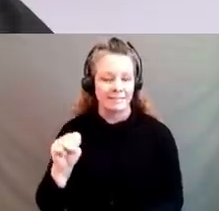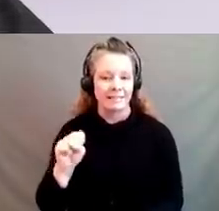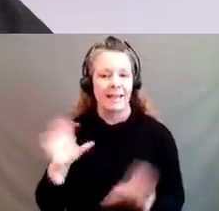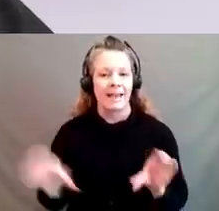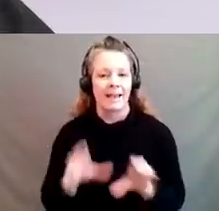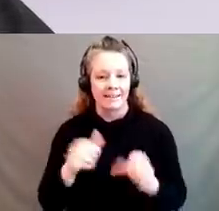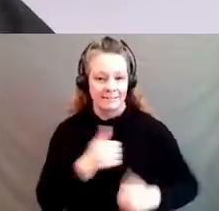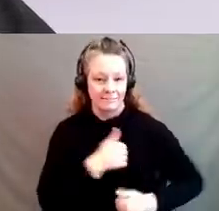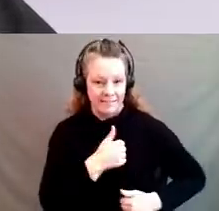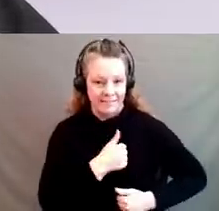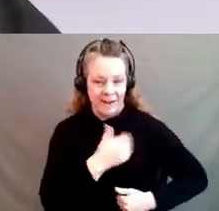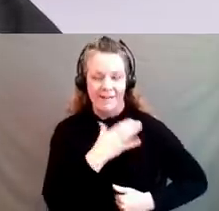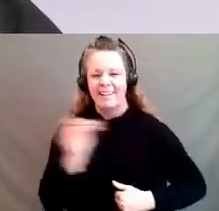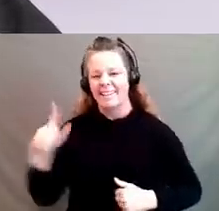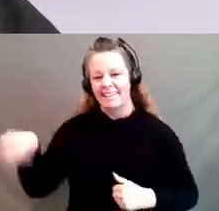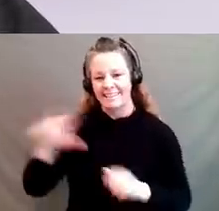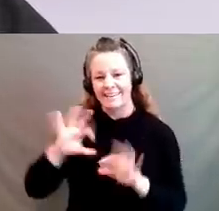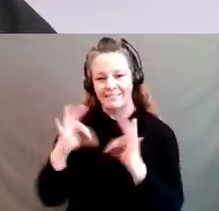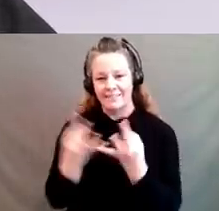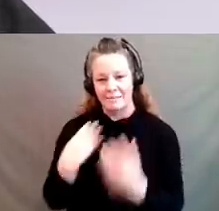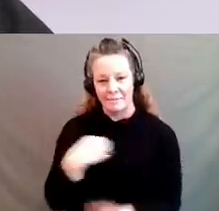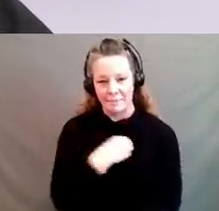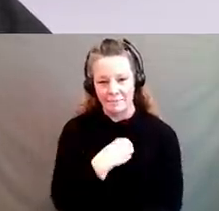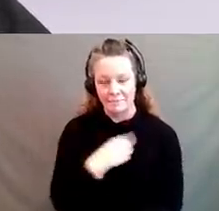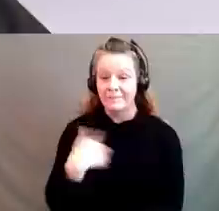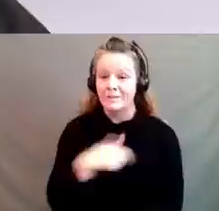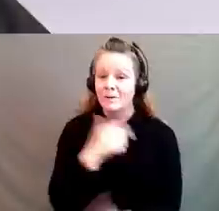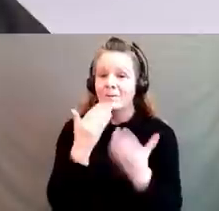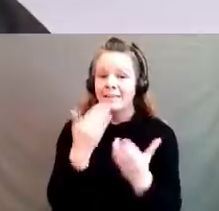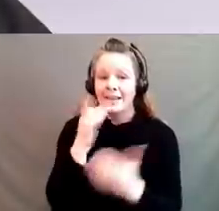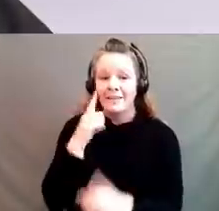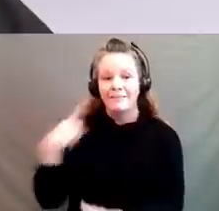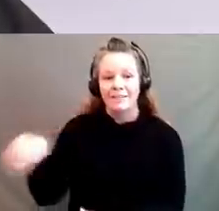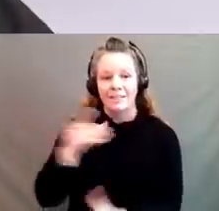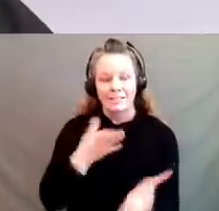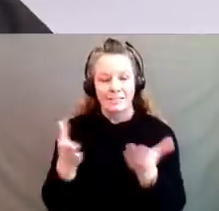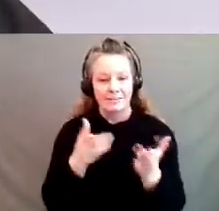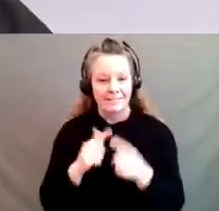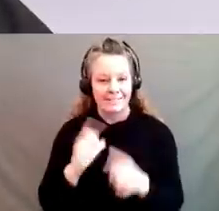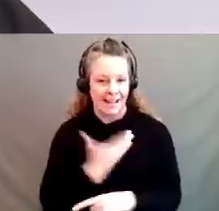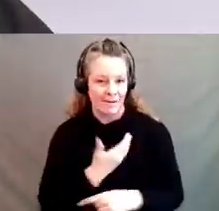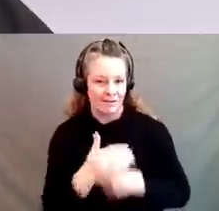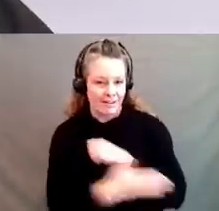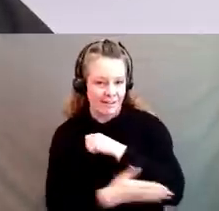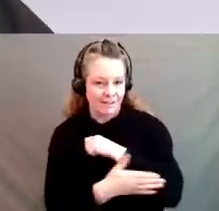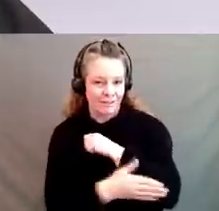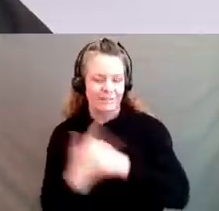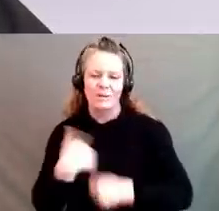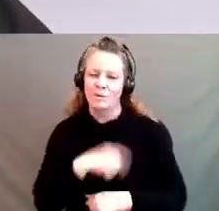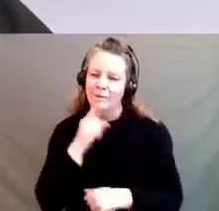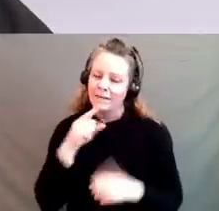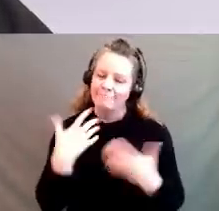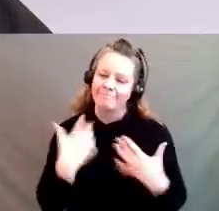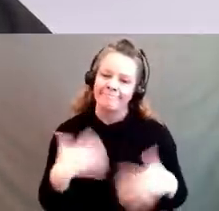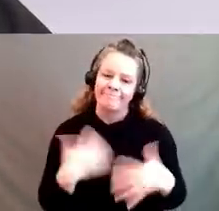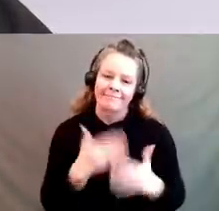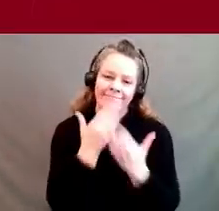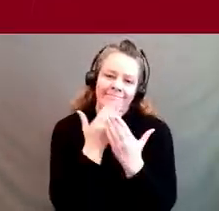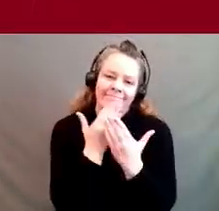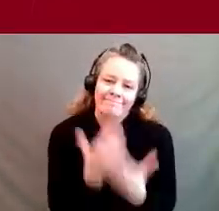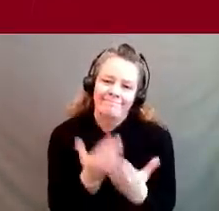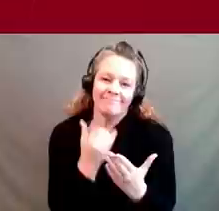and their family members. We thank you for your service to our country, and we are deeply grateful for your